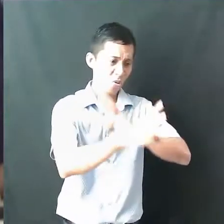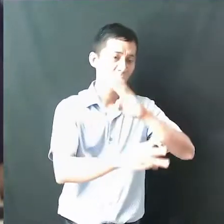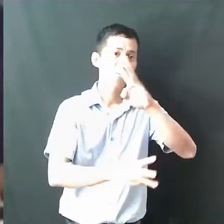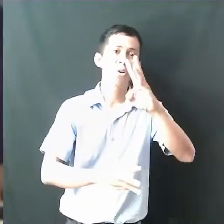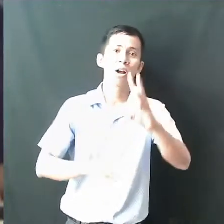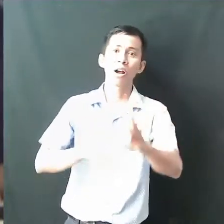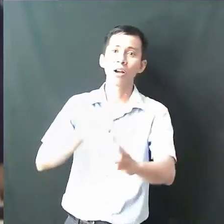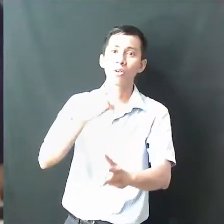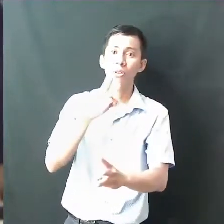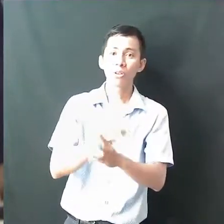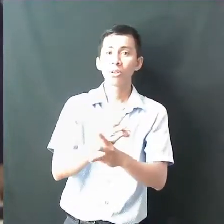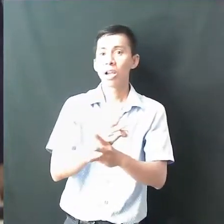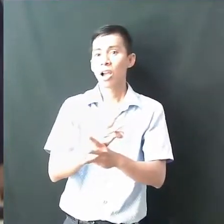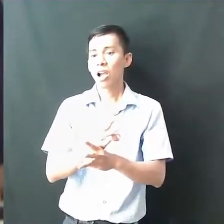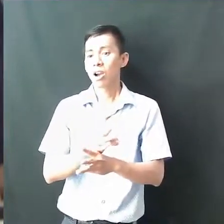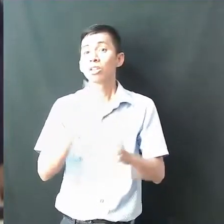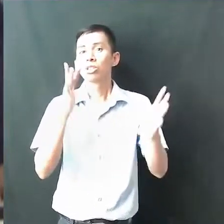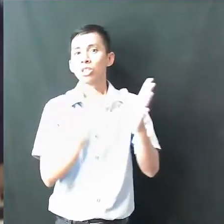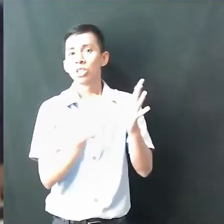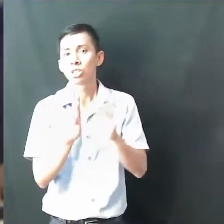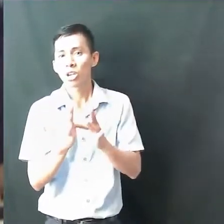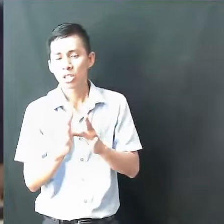amazing how he